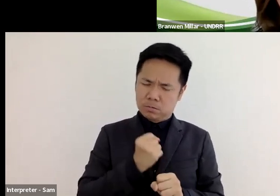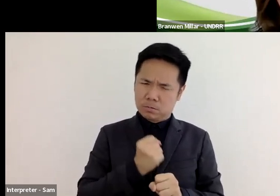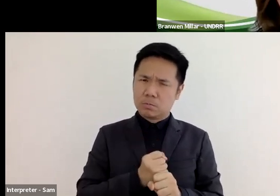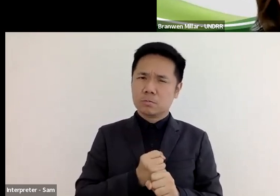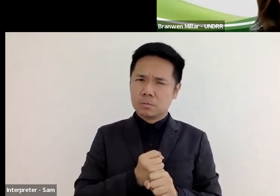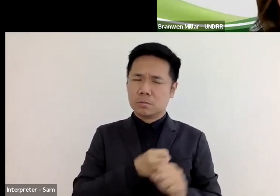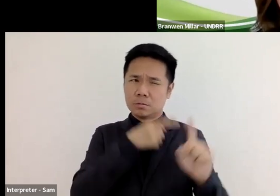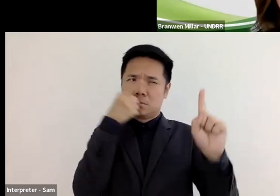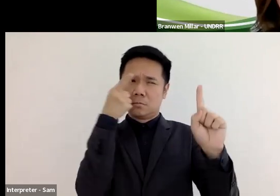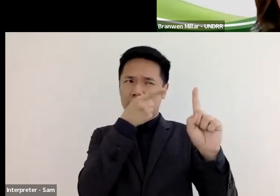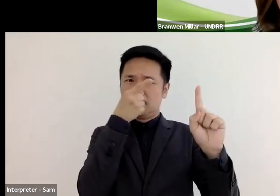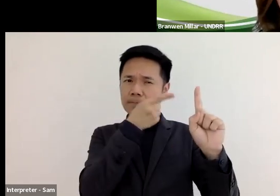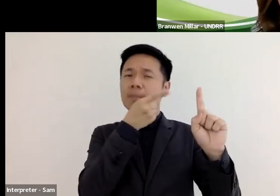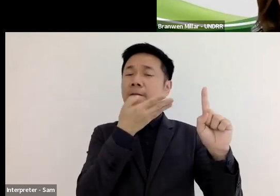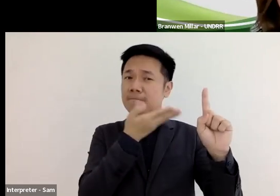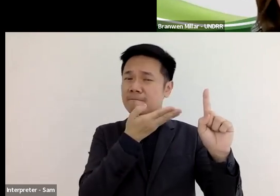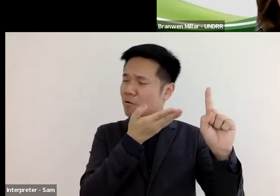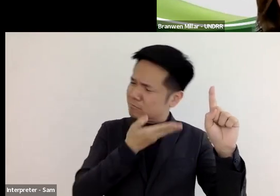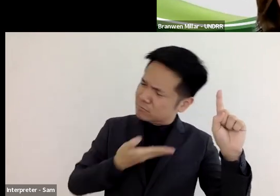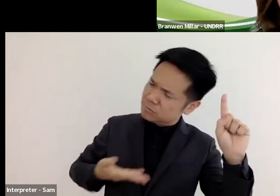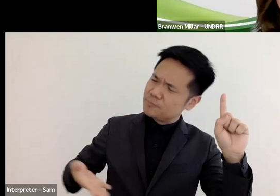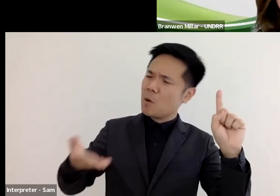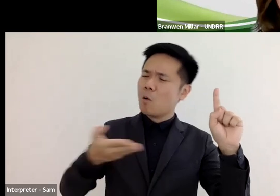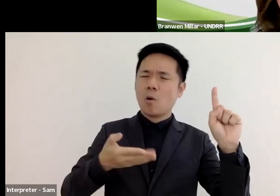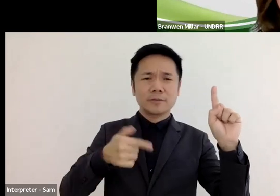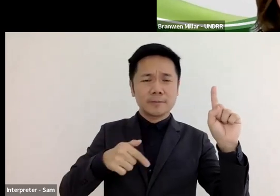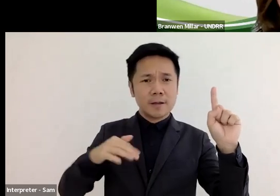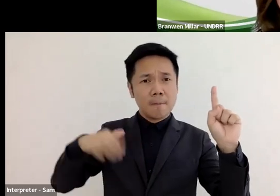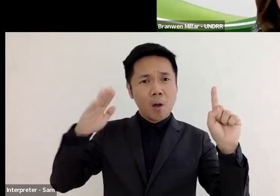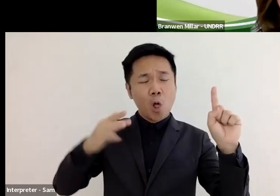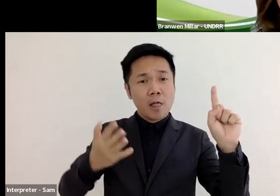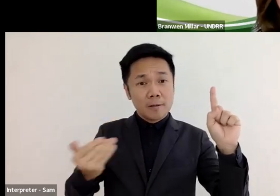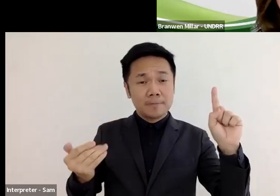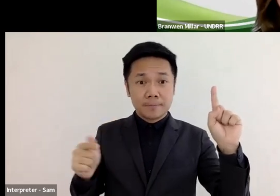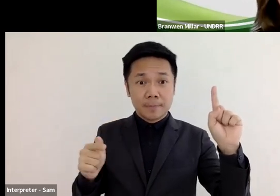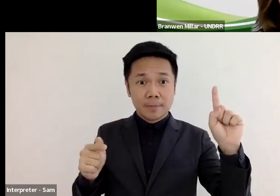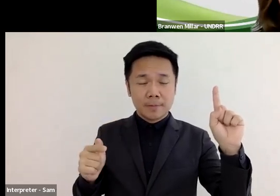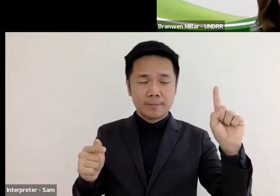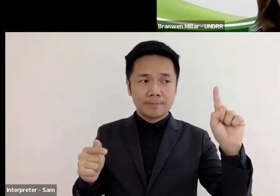to have them on board with required